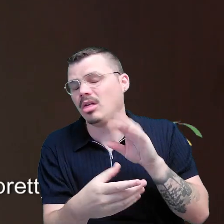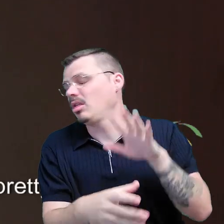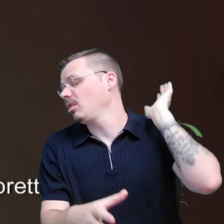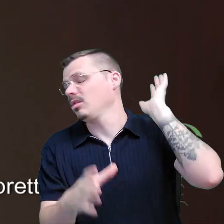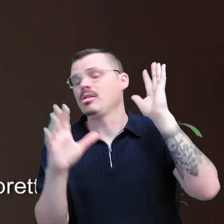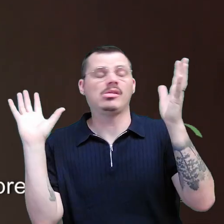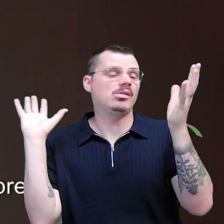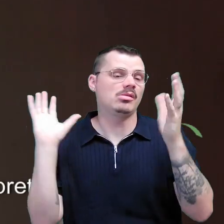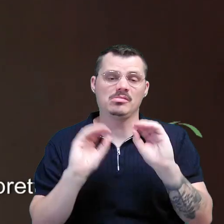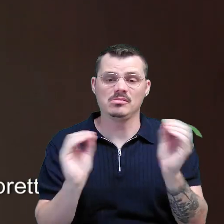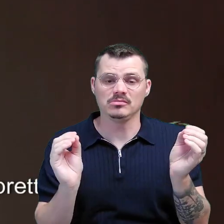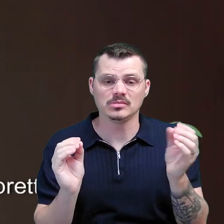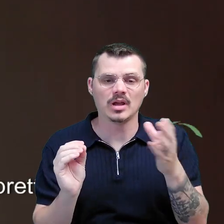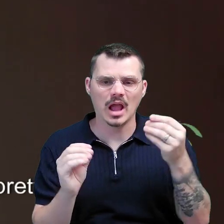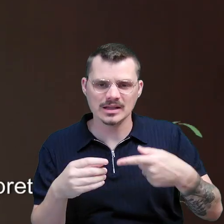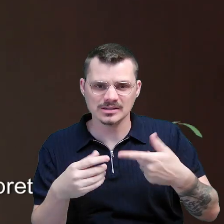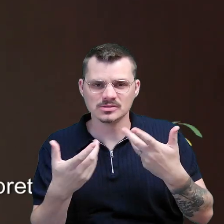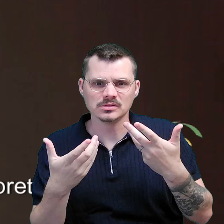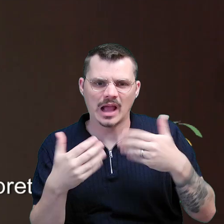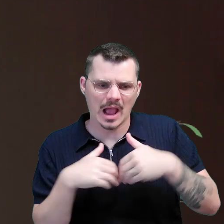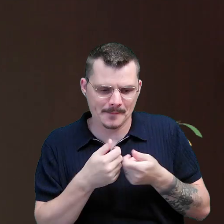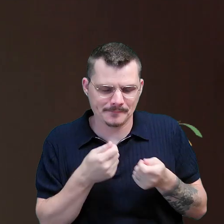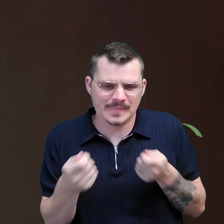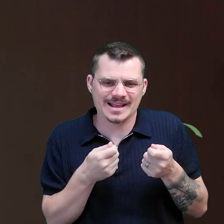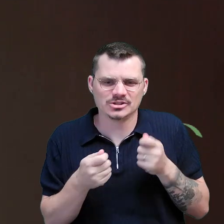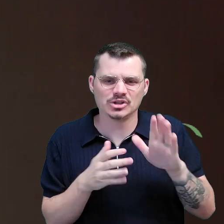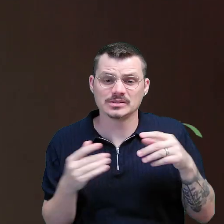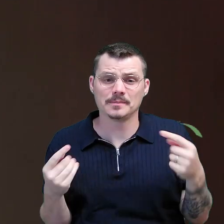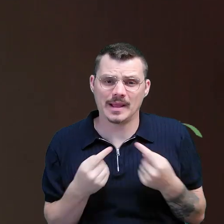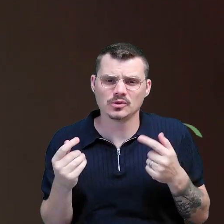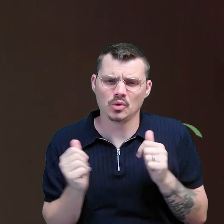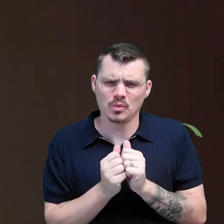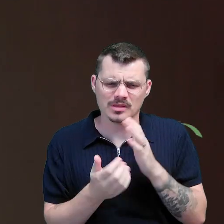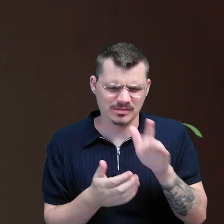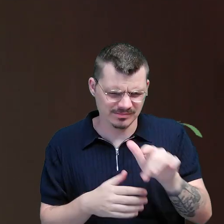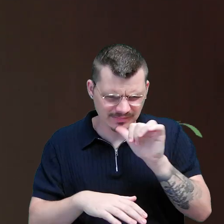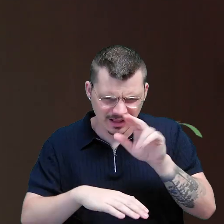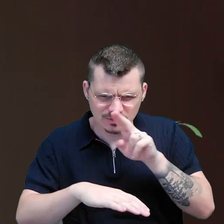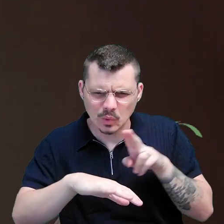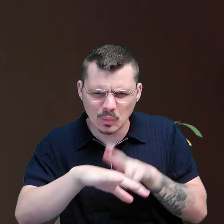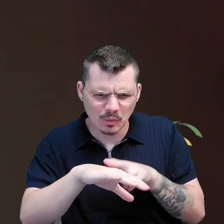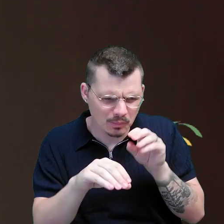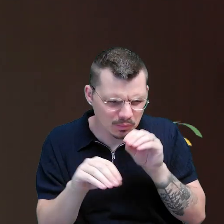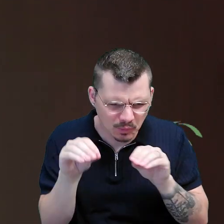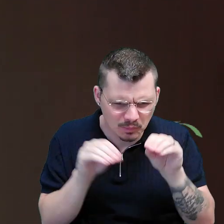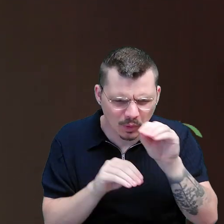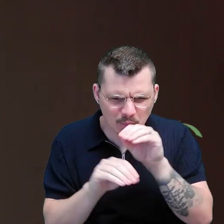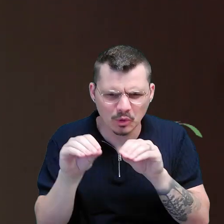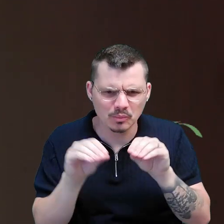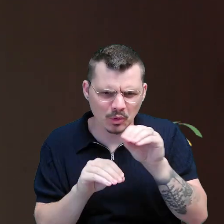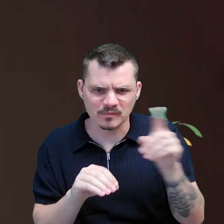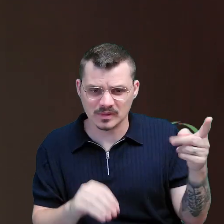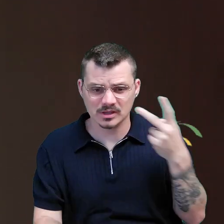and when he was managing himself with some pretty unusual looking physical movements.